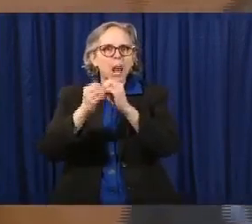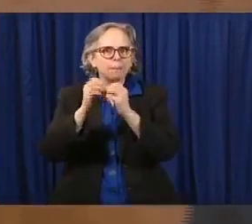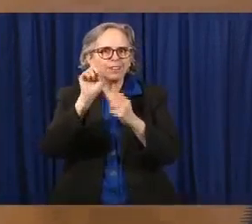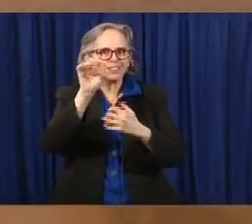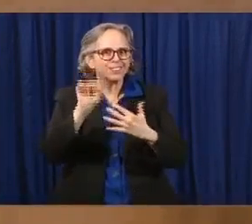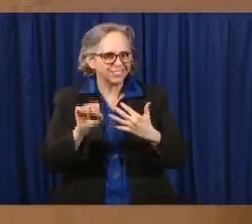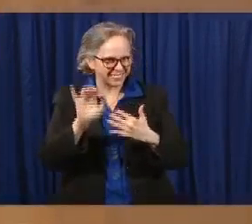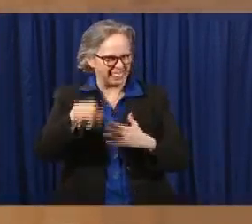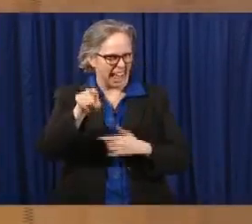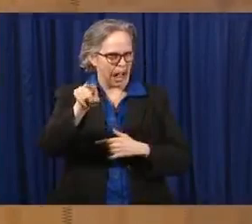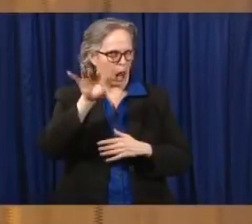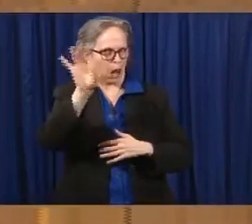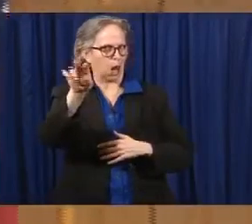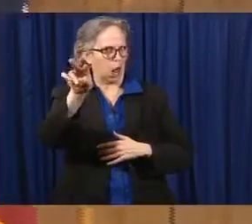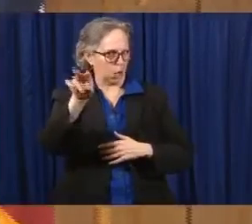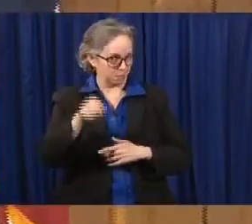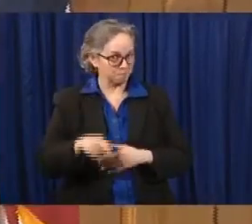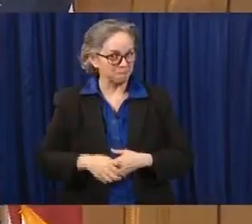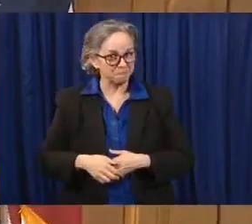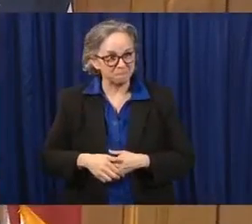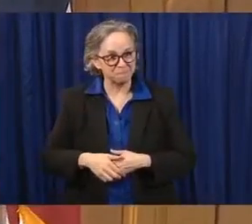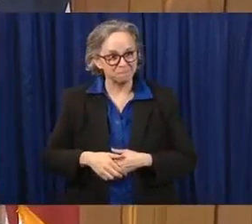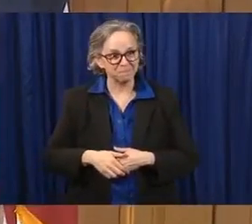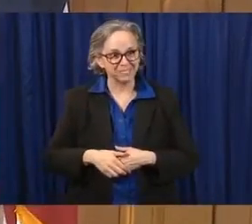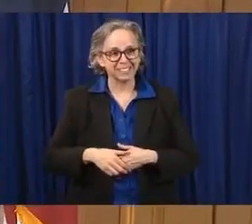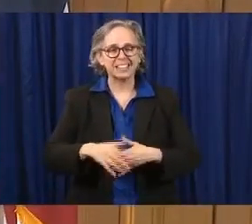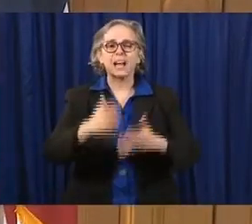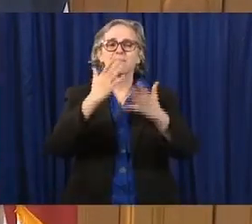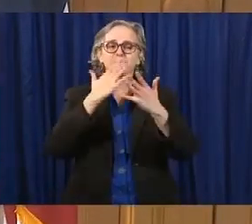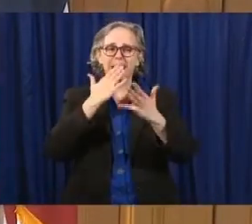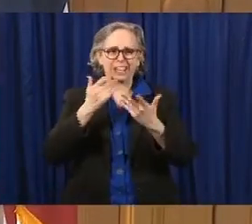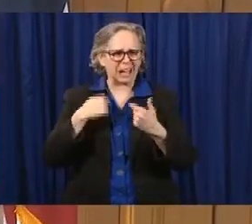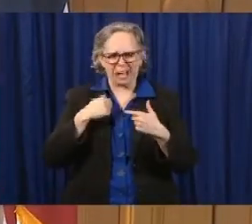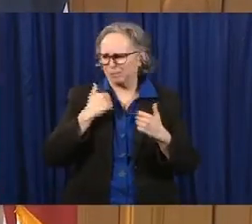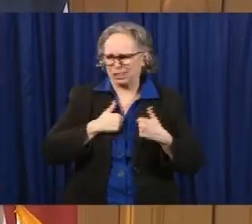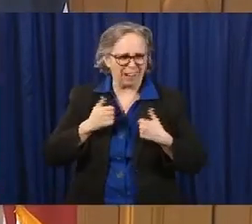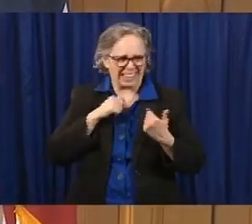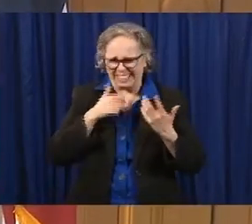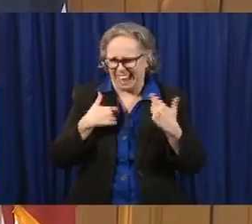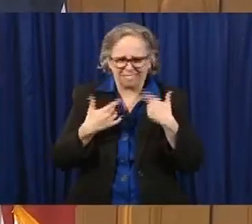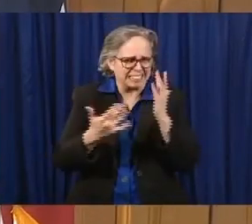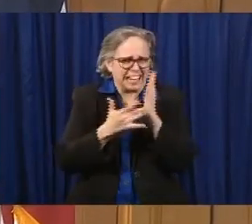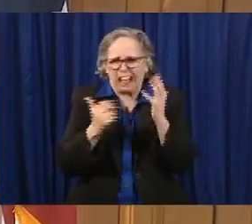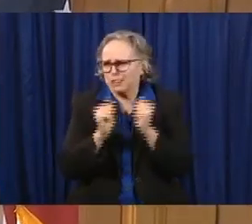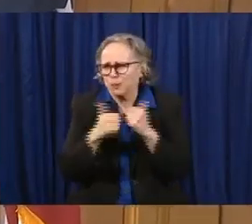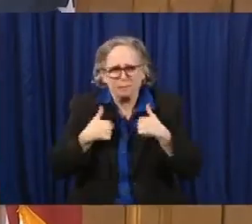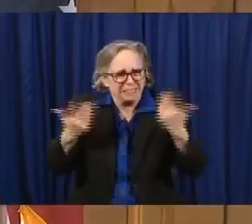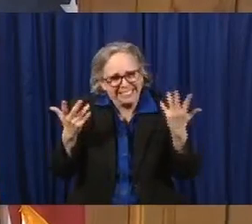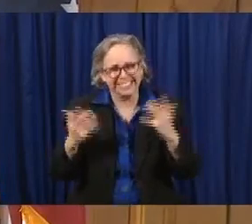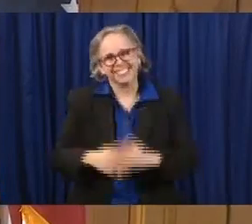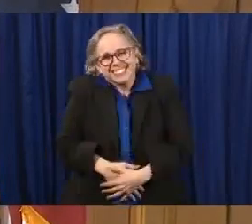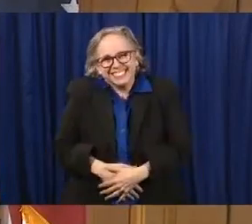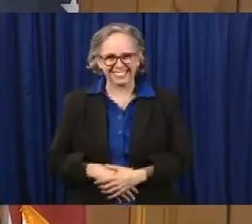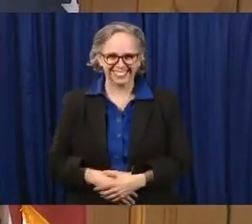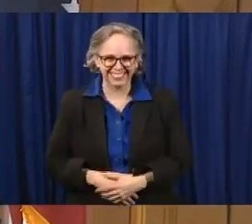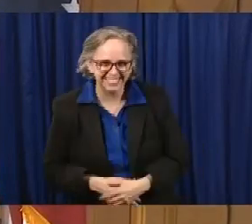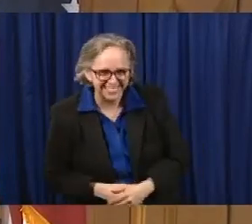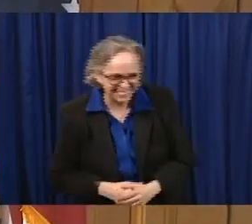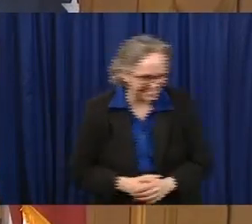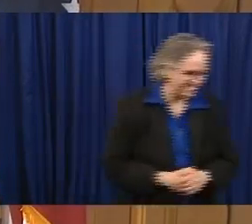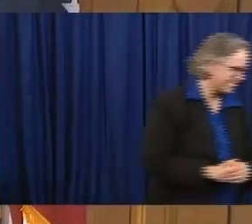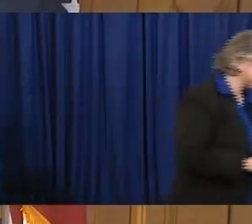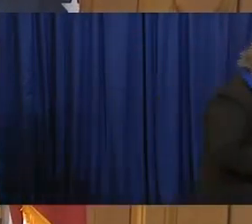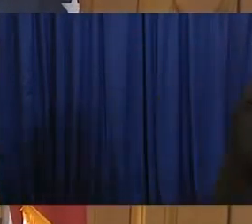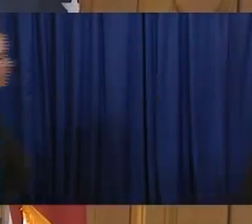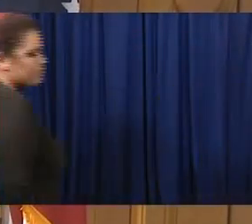Thank you. Yeah. I don't have my technology with me. Good afternoon, it's Laura Bischoff, Dayton Daily News. You all have been